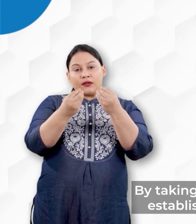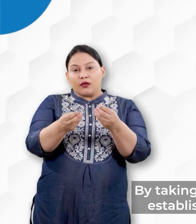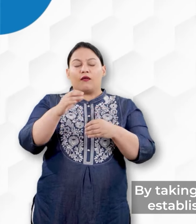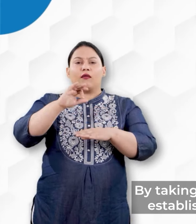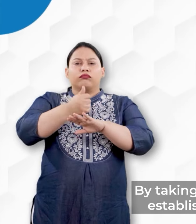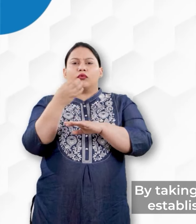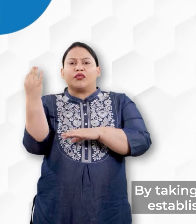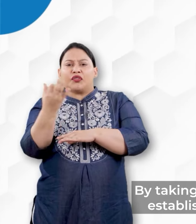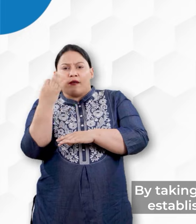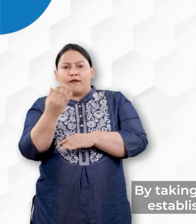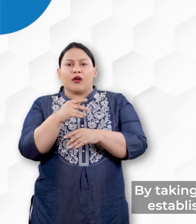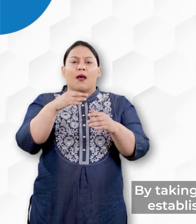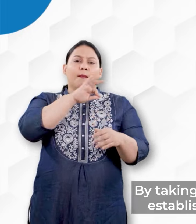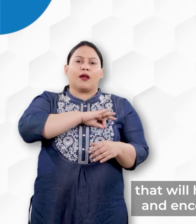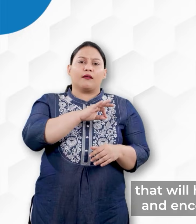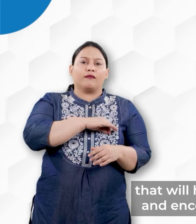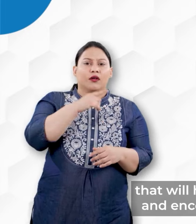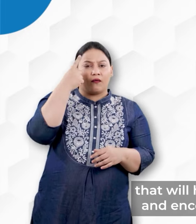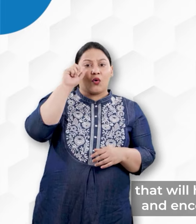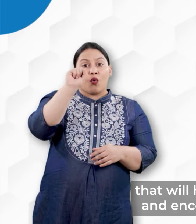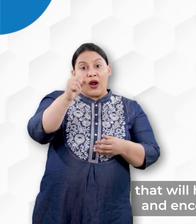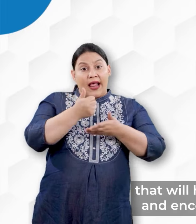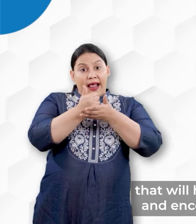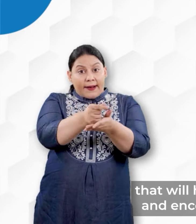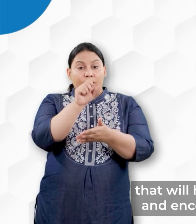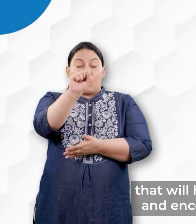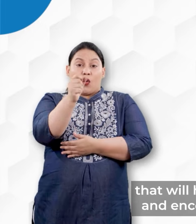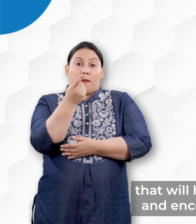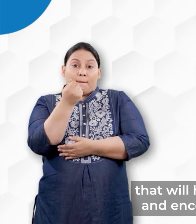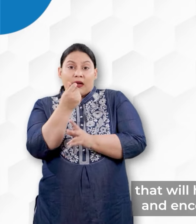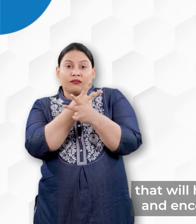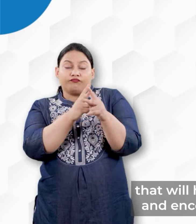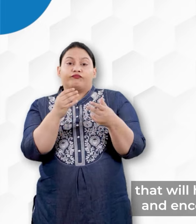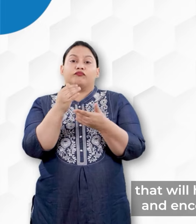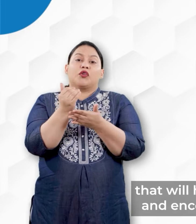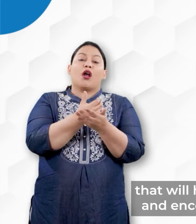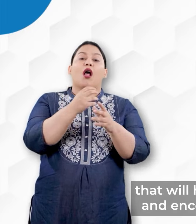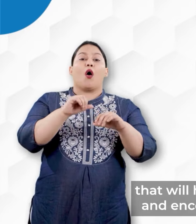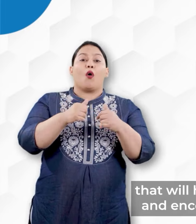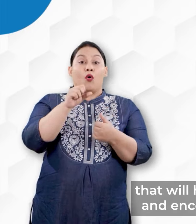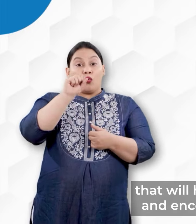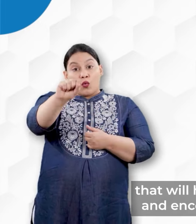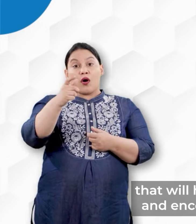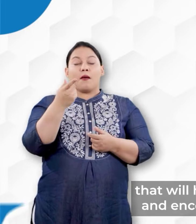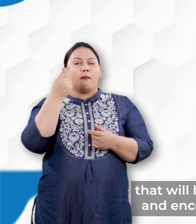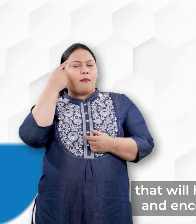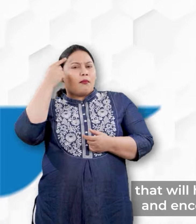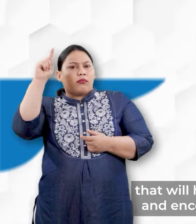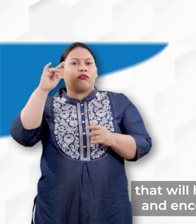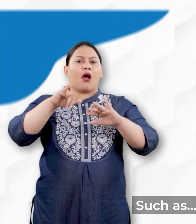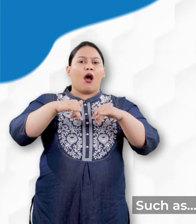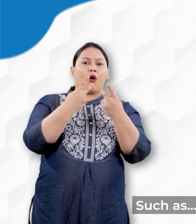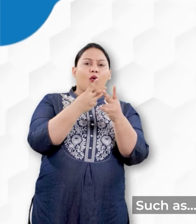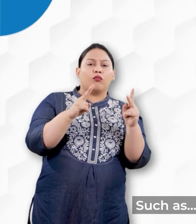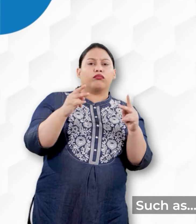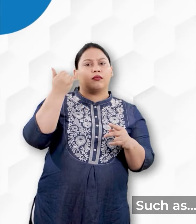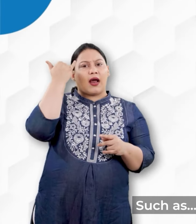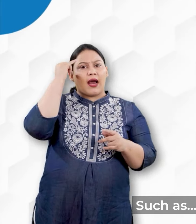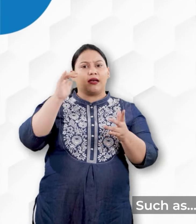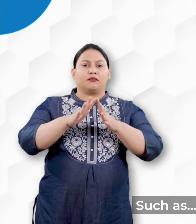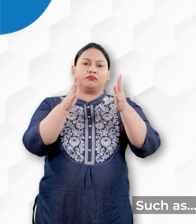establish a world of new benefits that will help them define happiness and encourage them to dream big, such